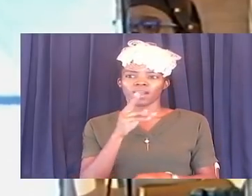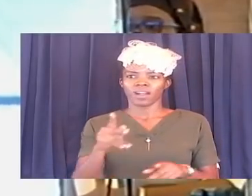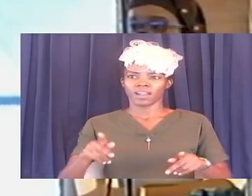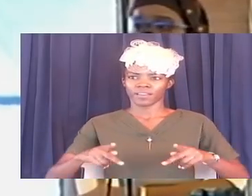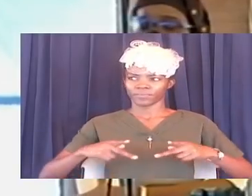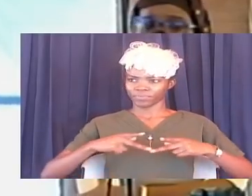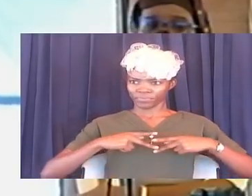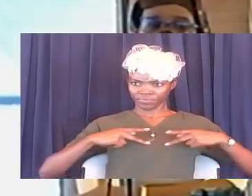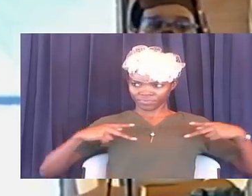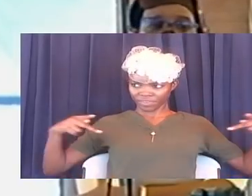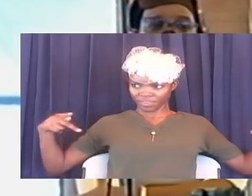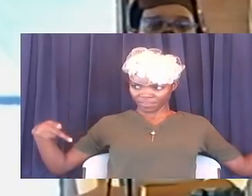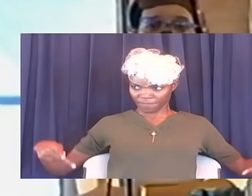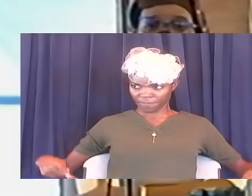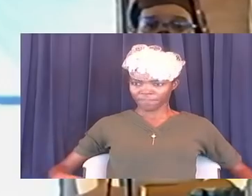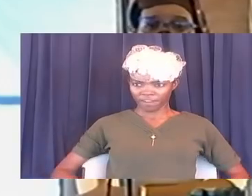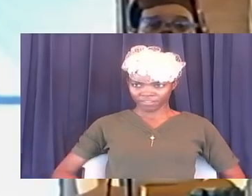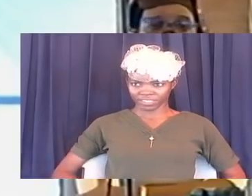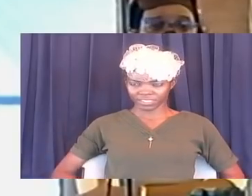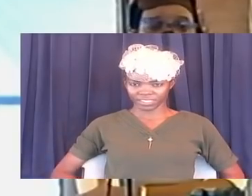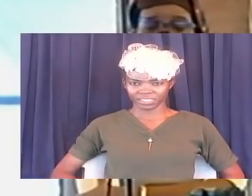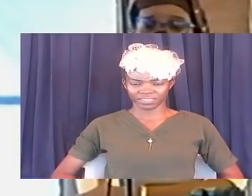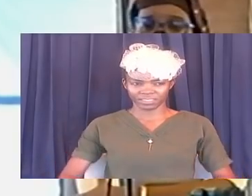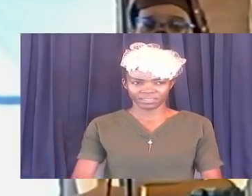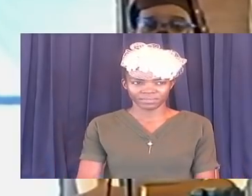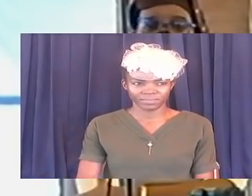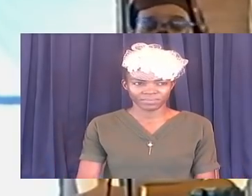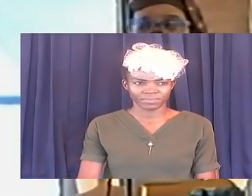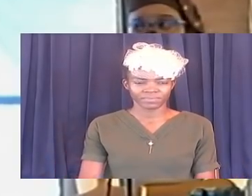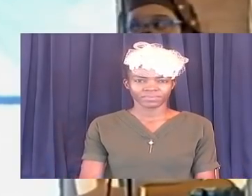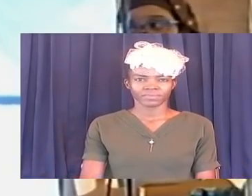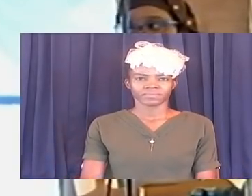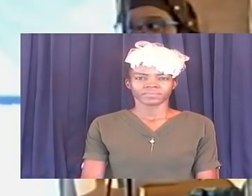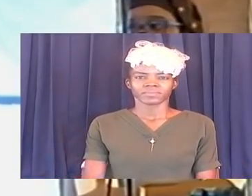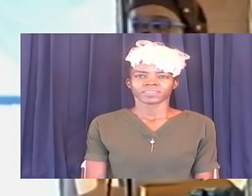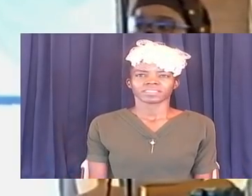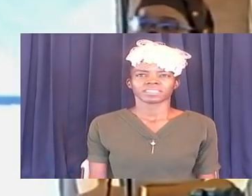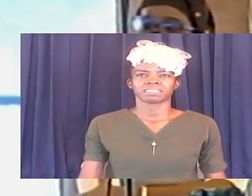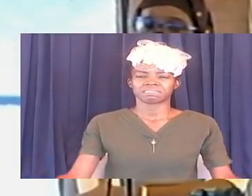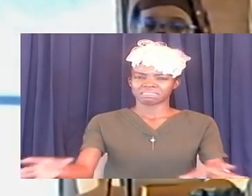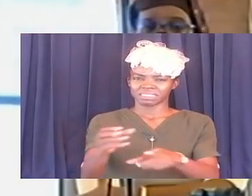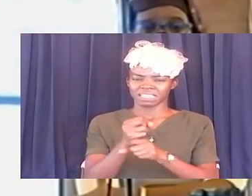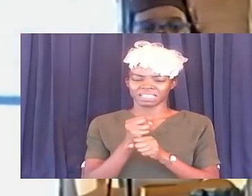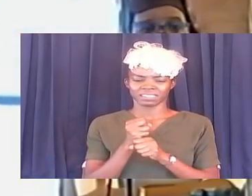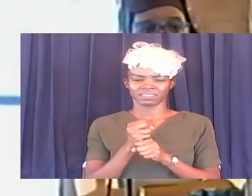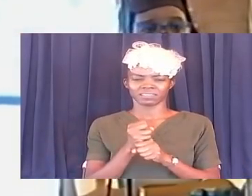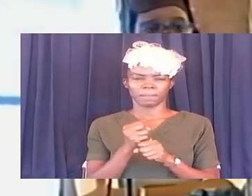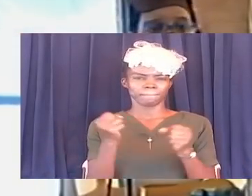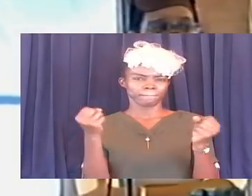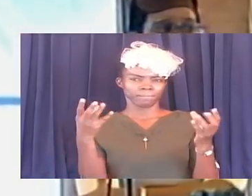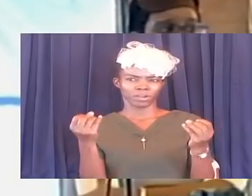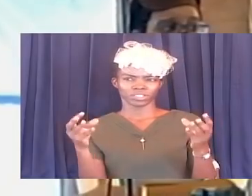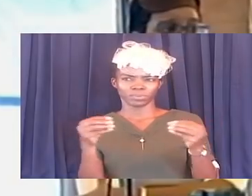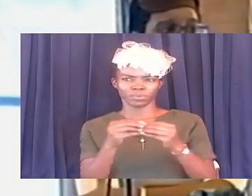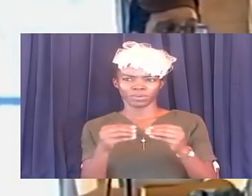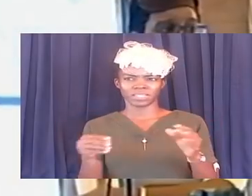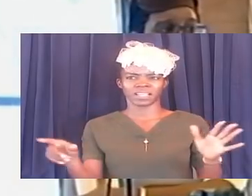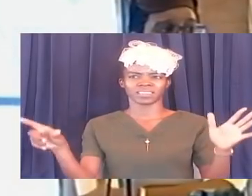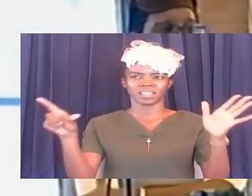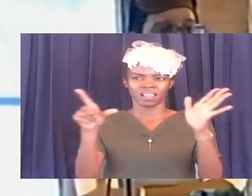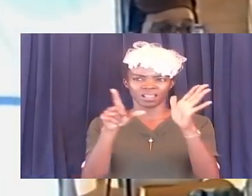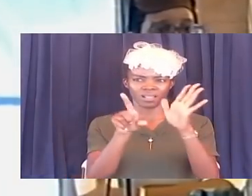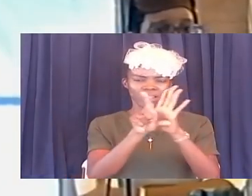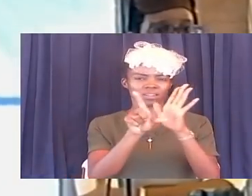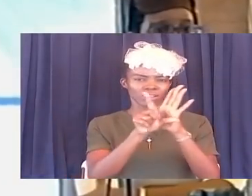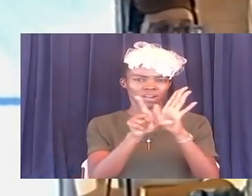law. Hallelujah. And it takes much more than the law to get to that place of